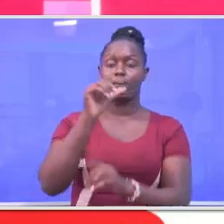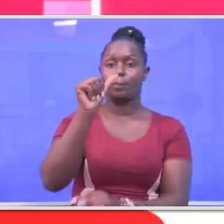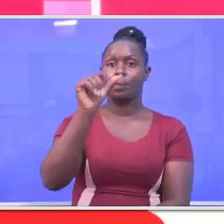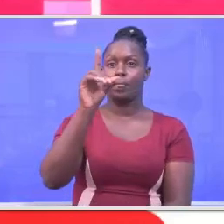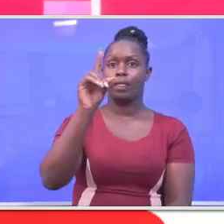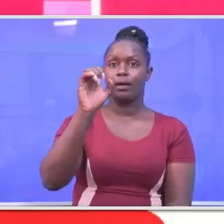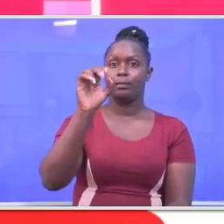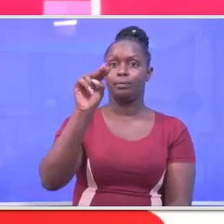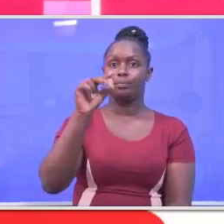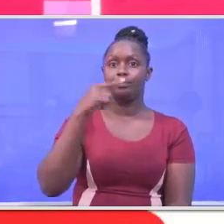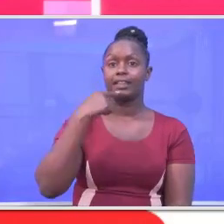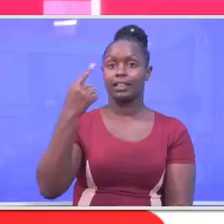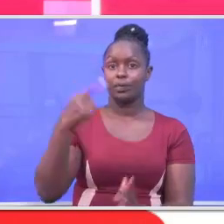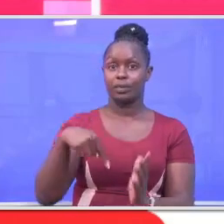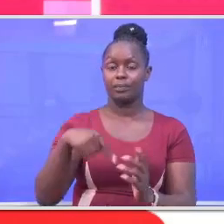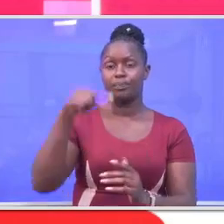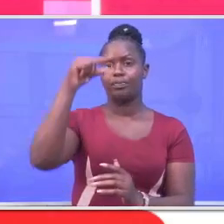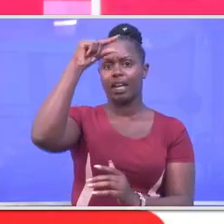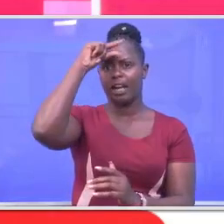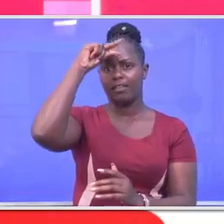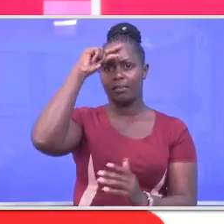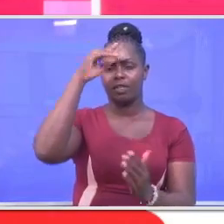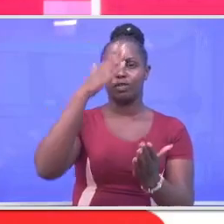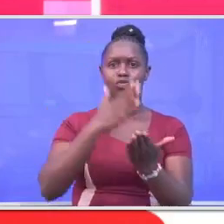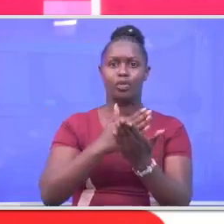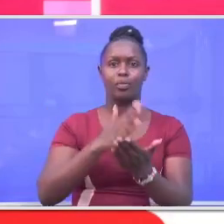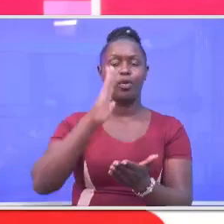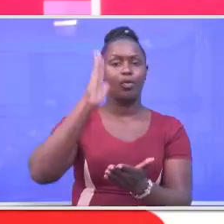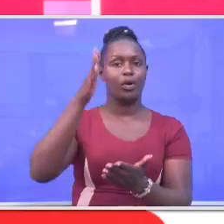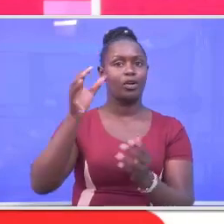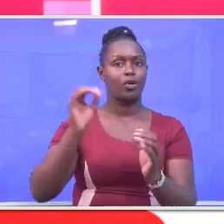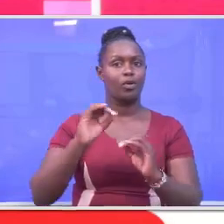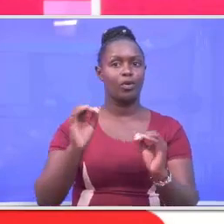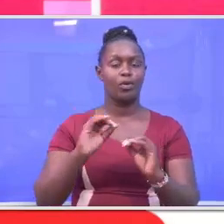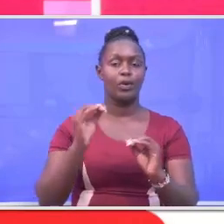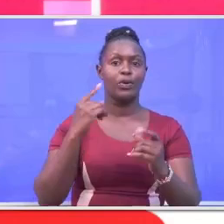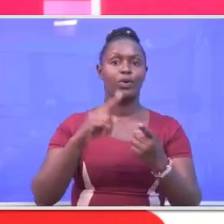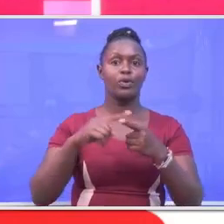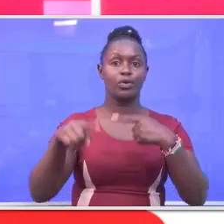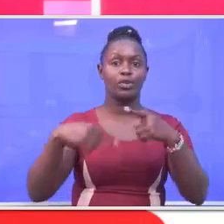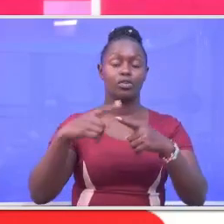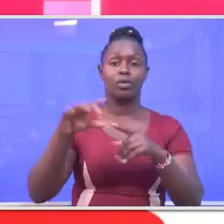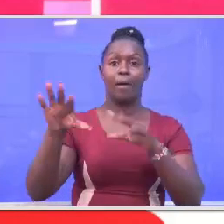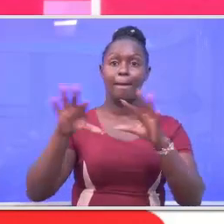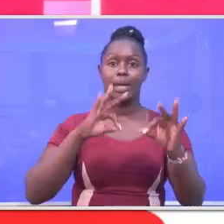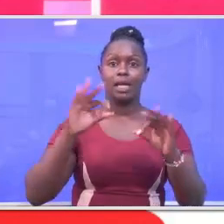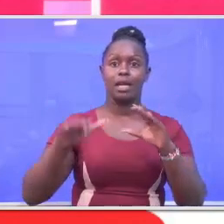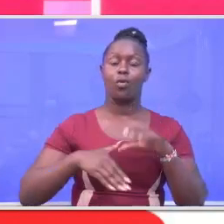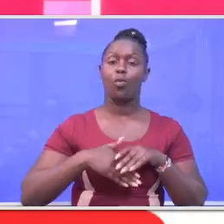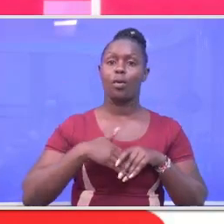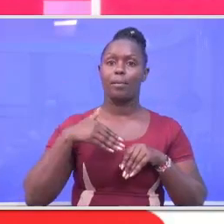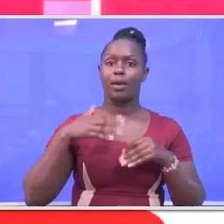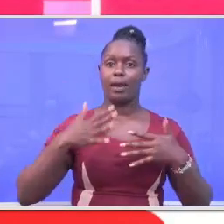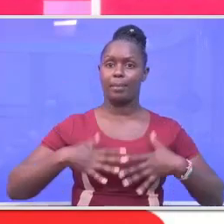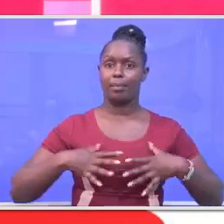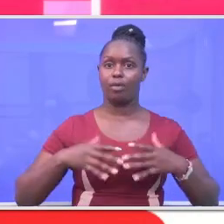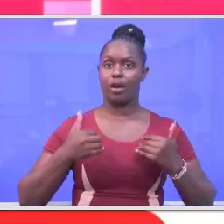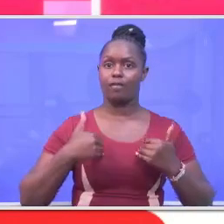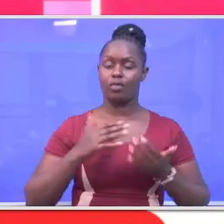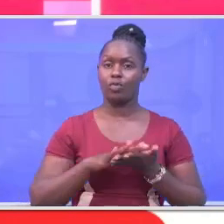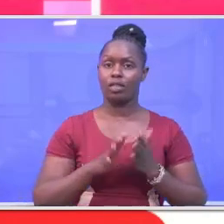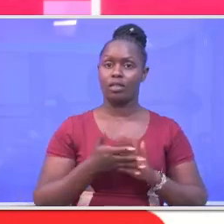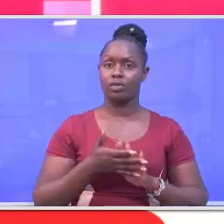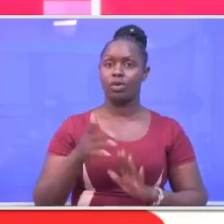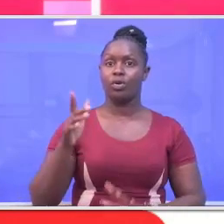has revealed that the government will not hesitate to forcefully disarm individuals possessing illegal weapons in the six counties of the